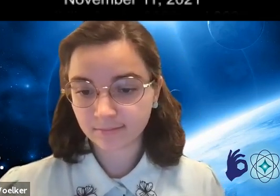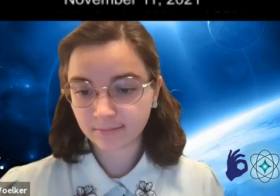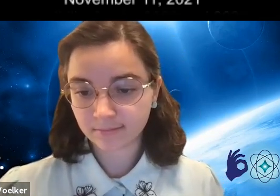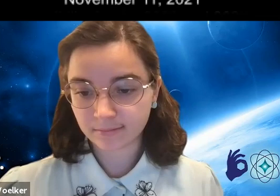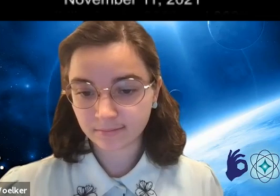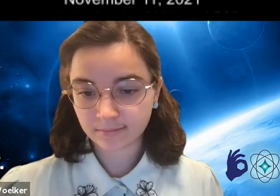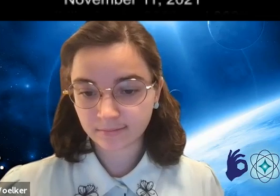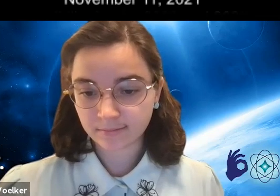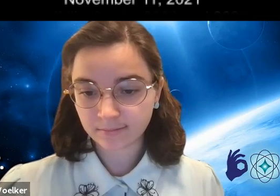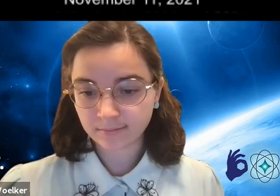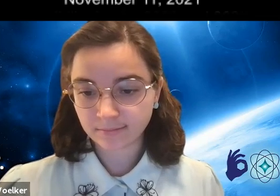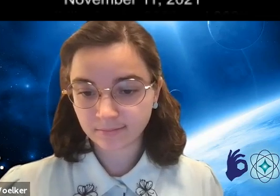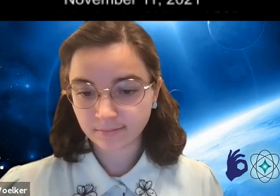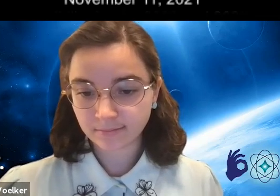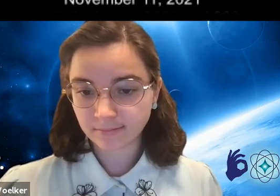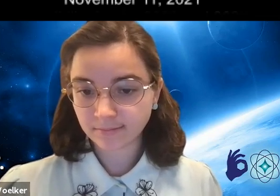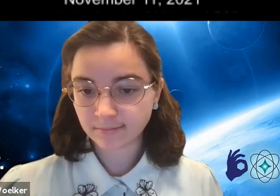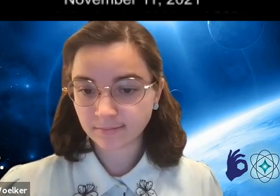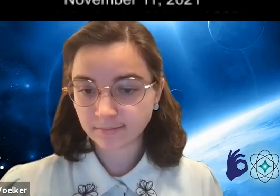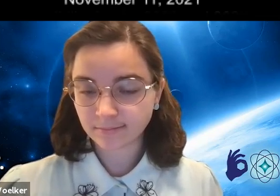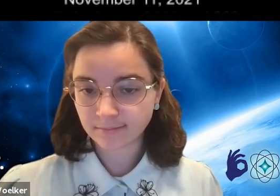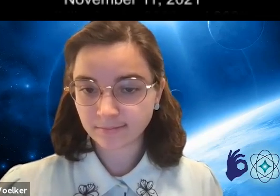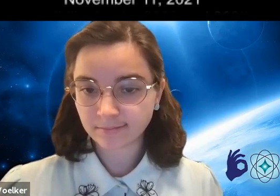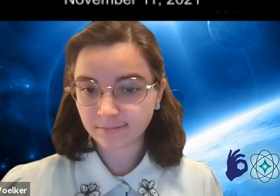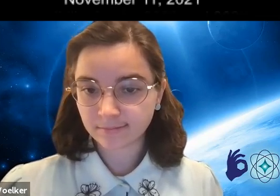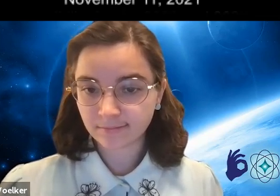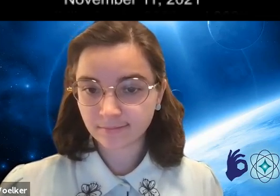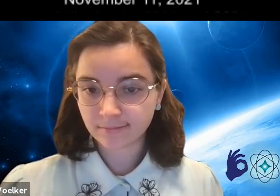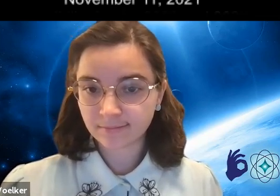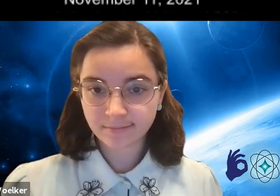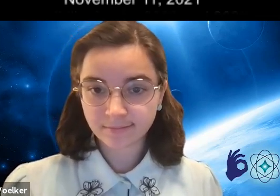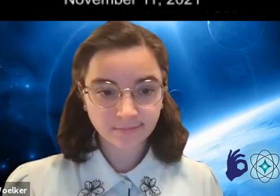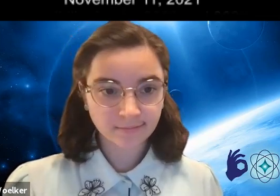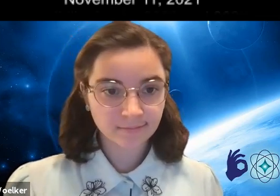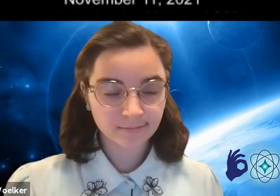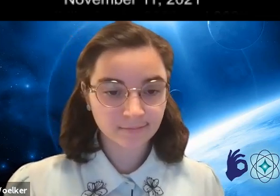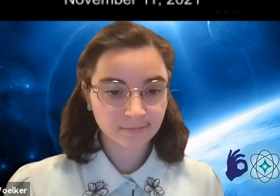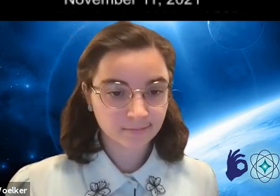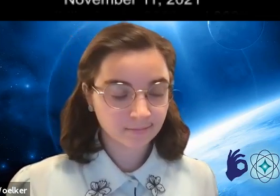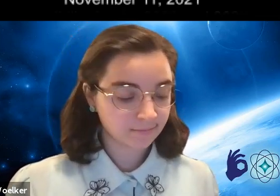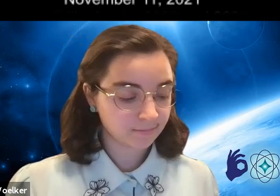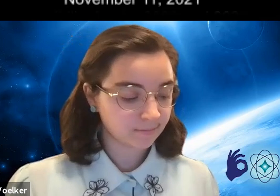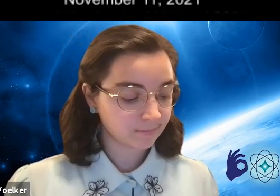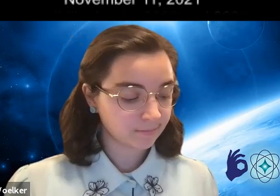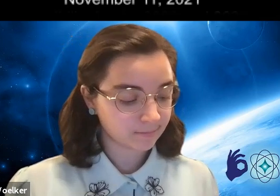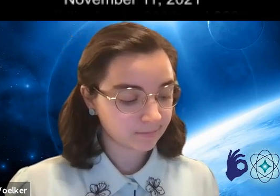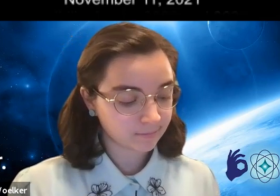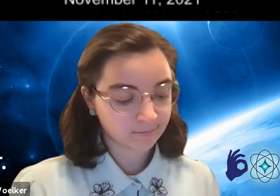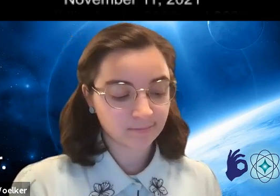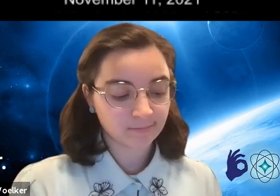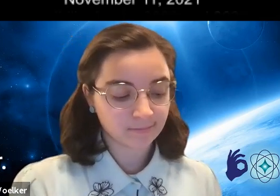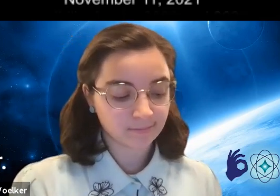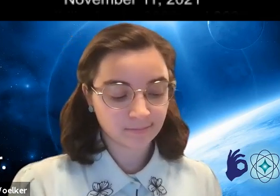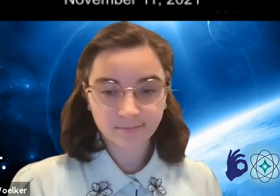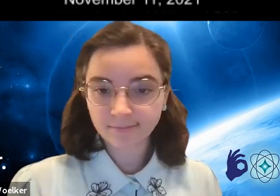Braille is basically created by poking holes in paper. A Braille graphics is created by